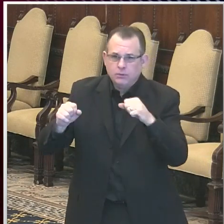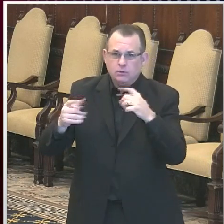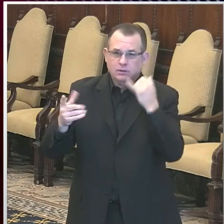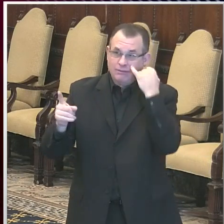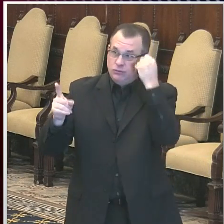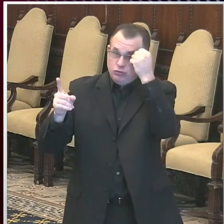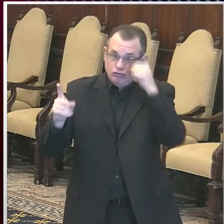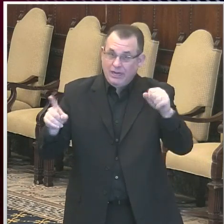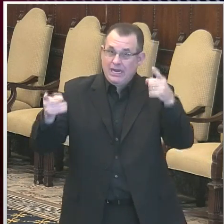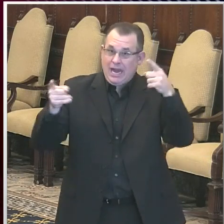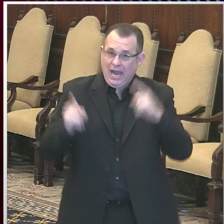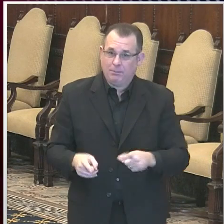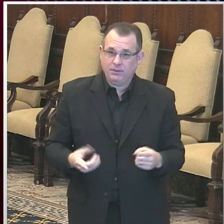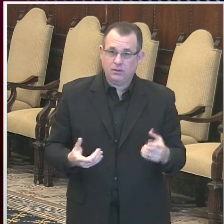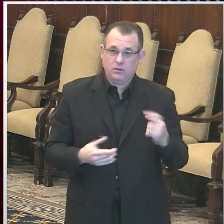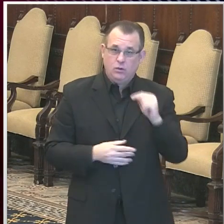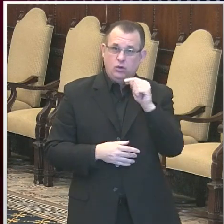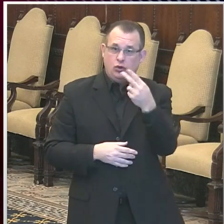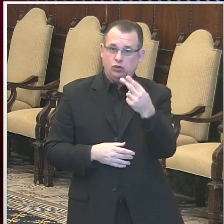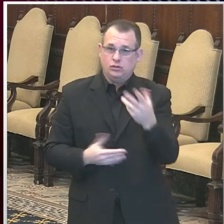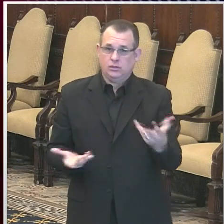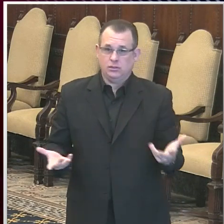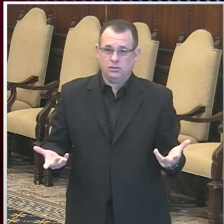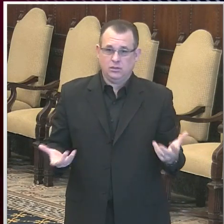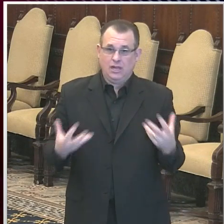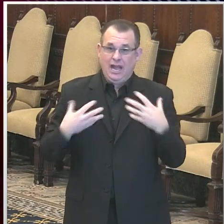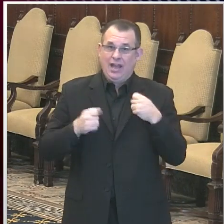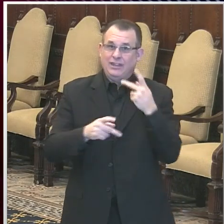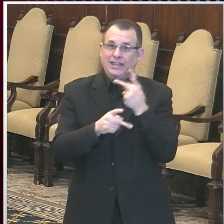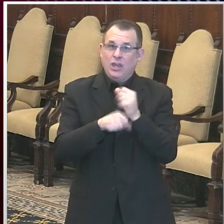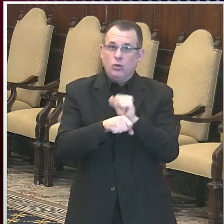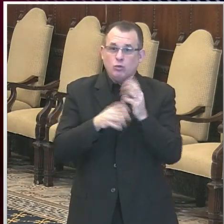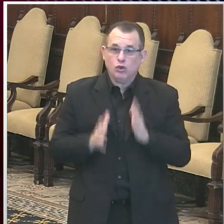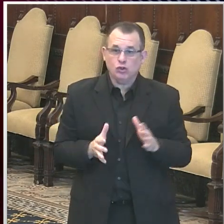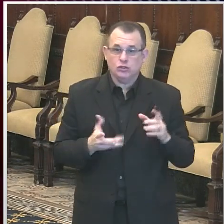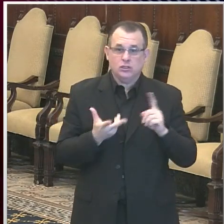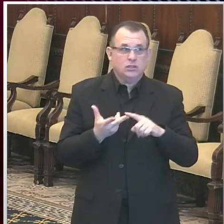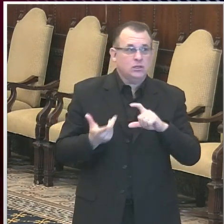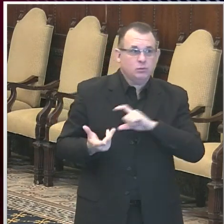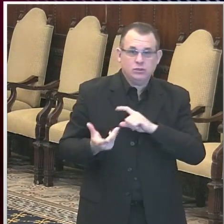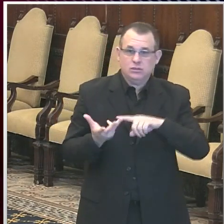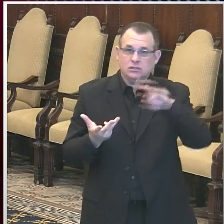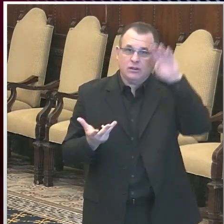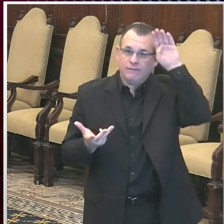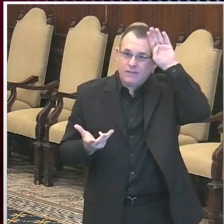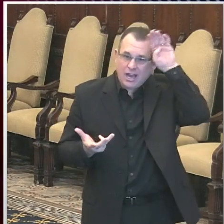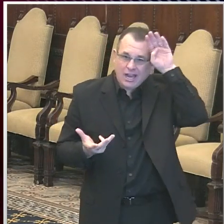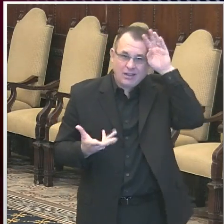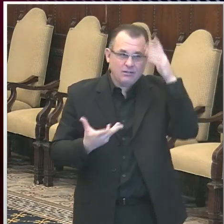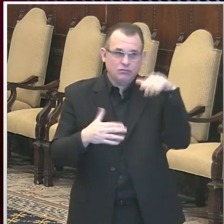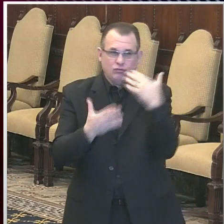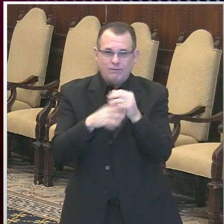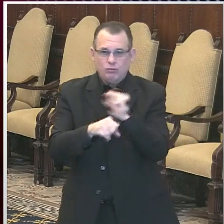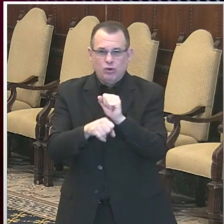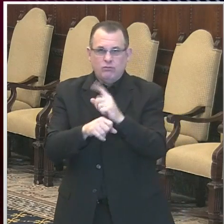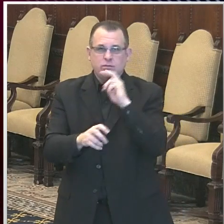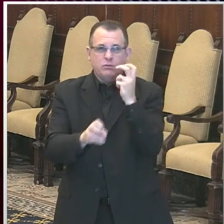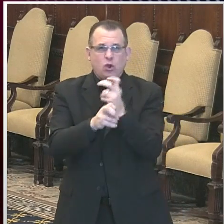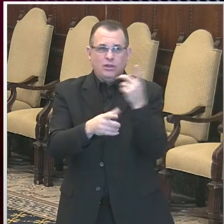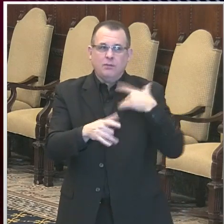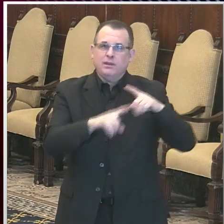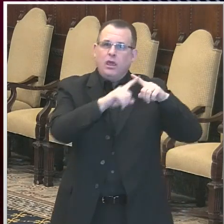make sure that our healthcare workers and first responders can get to work and do what they need to do to make sure that all of us stay safe.